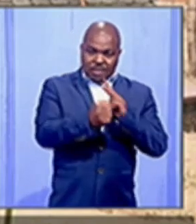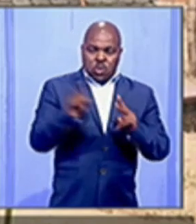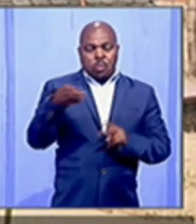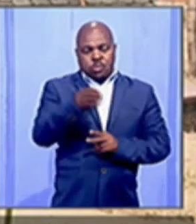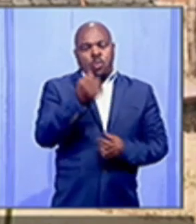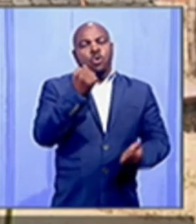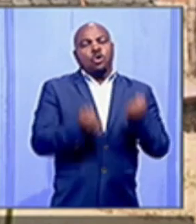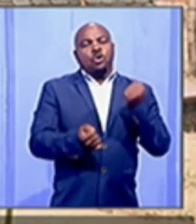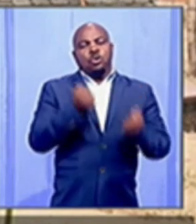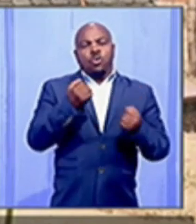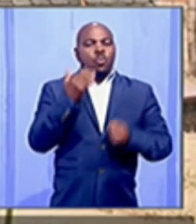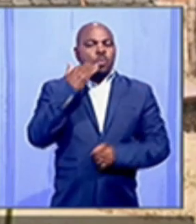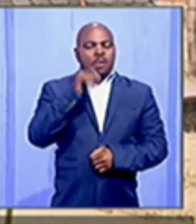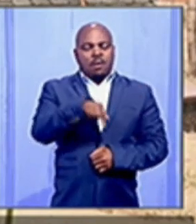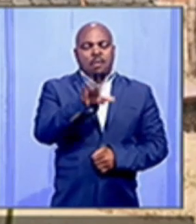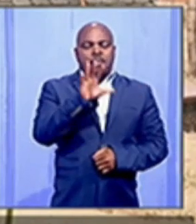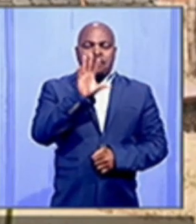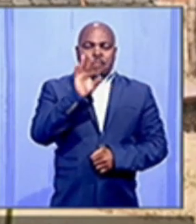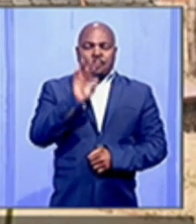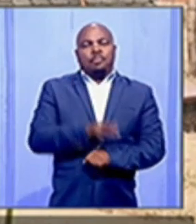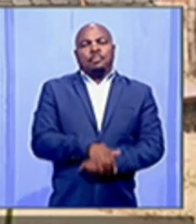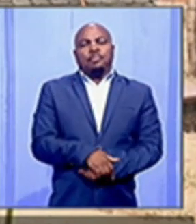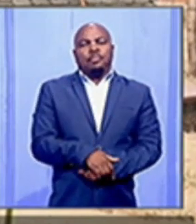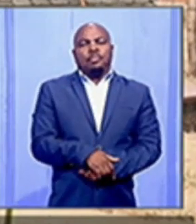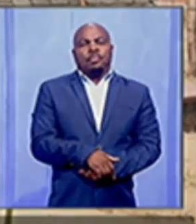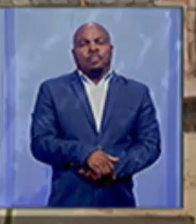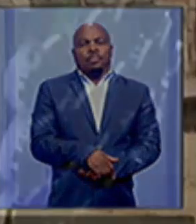ga kgotlatshekelo ka mosupologo.